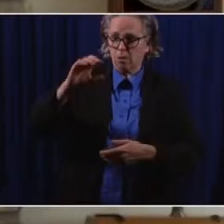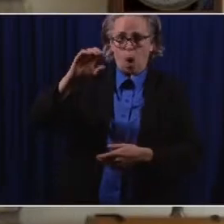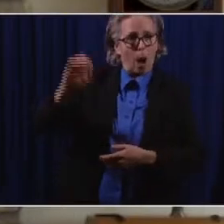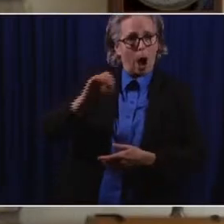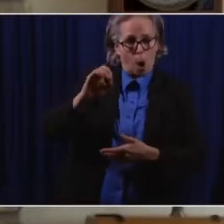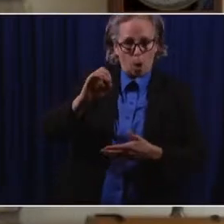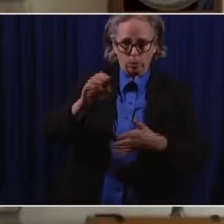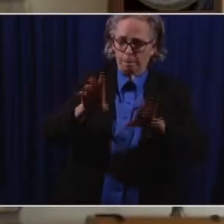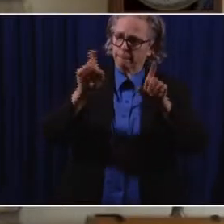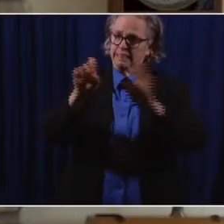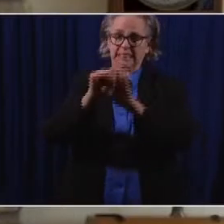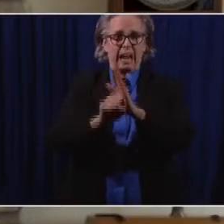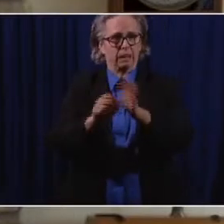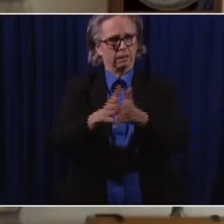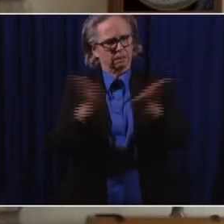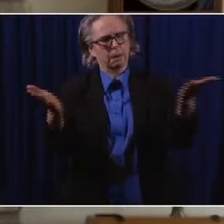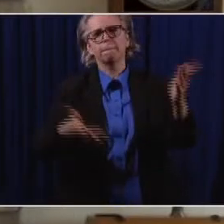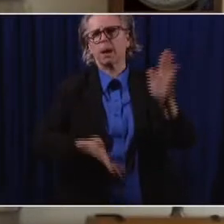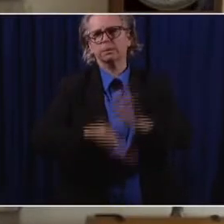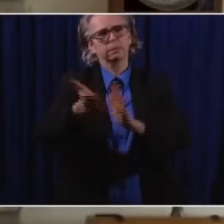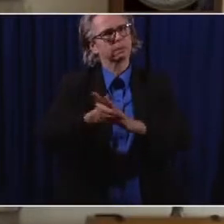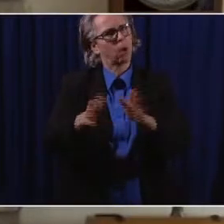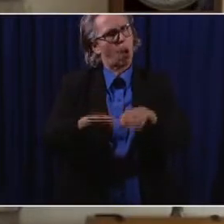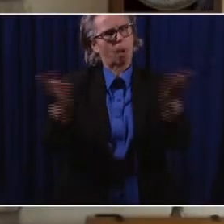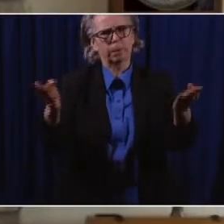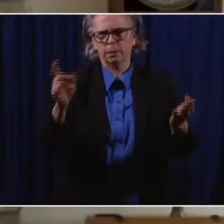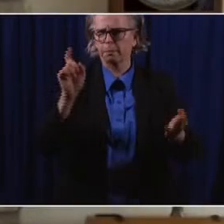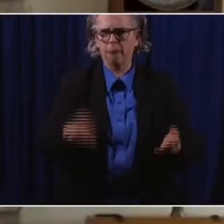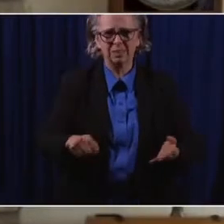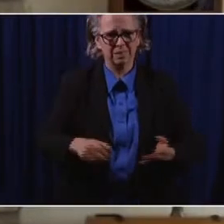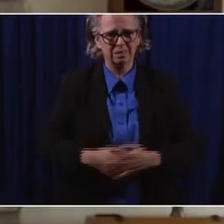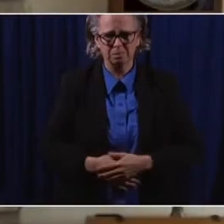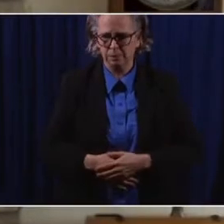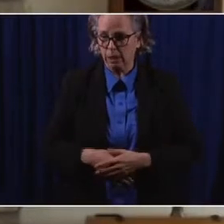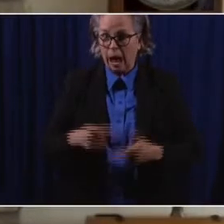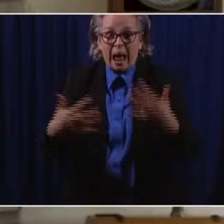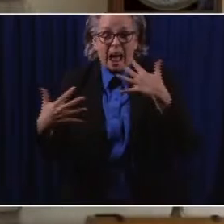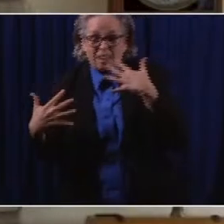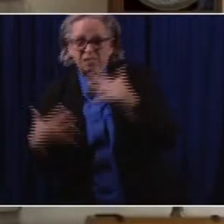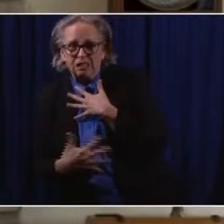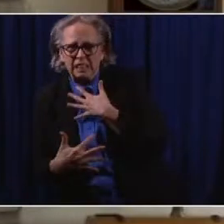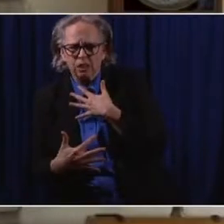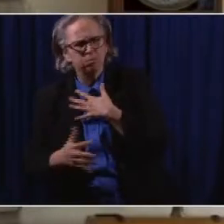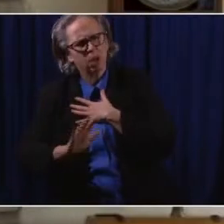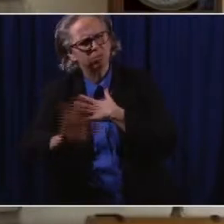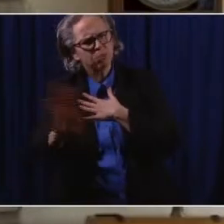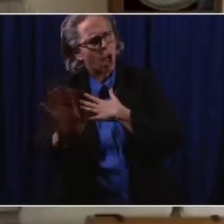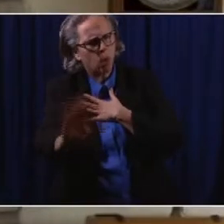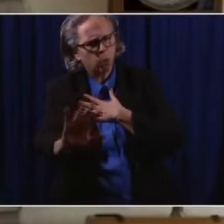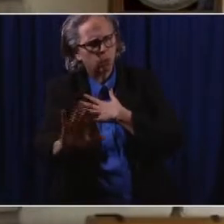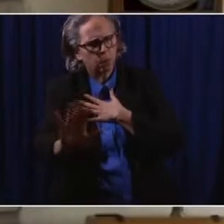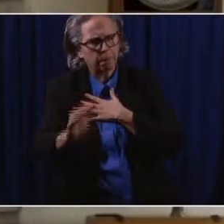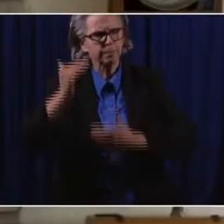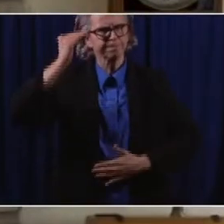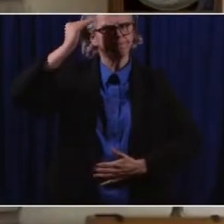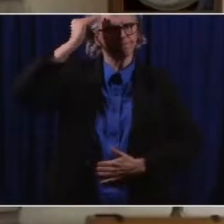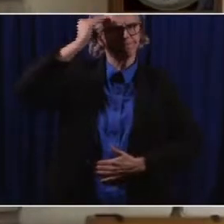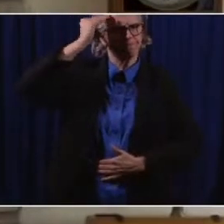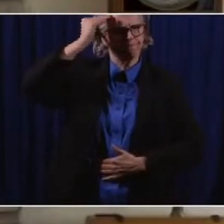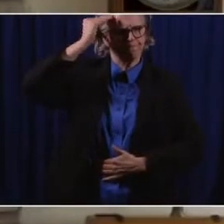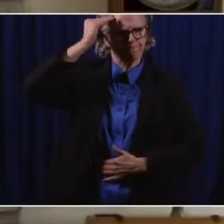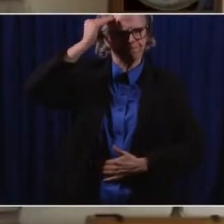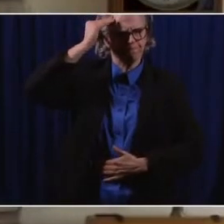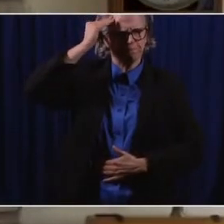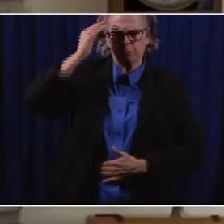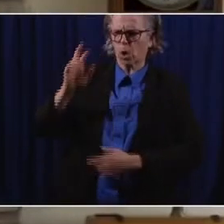It certainly, though, does not mean that we have to be afraid. It does, however, mean that we have to be realistic and